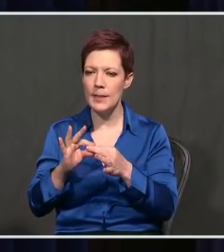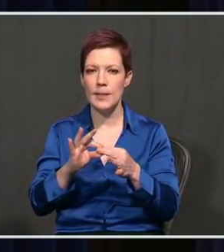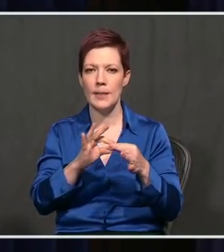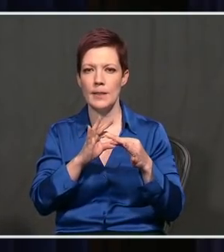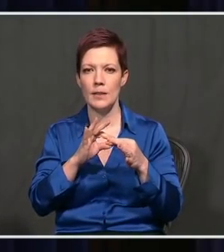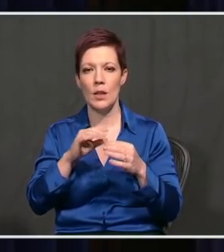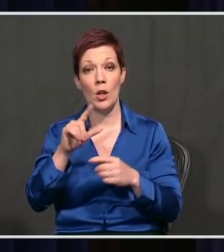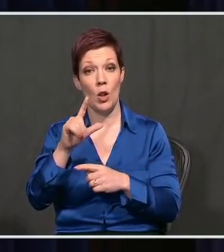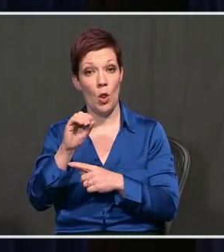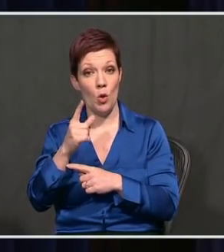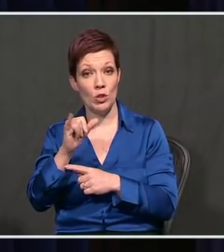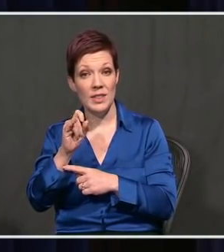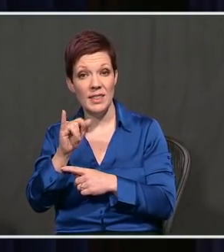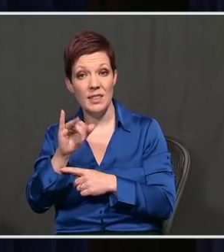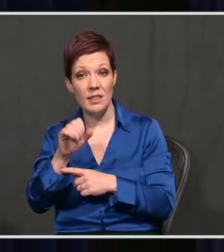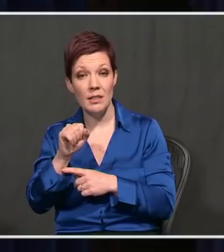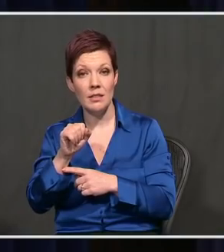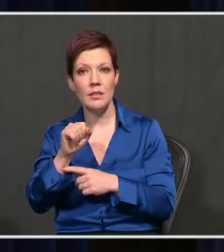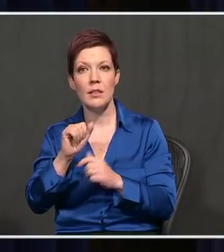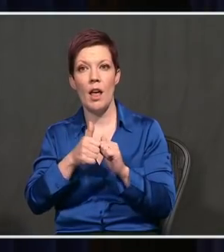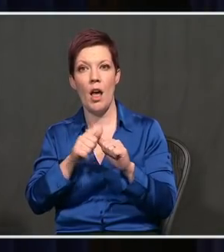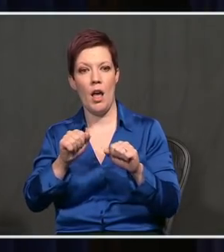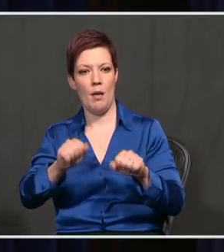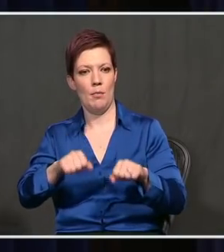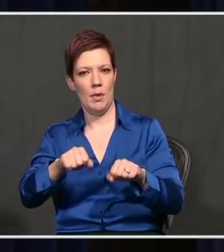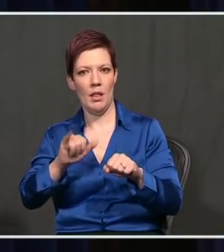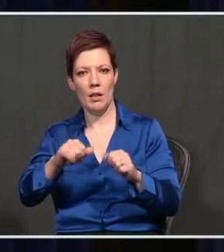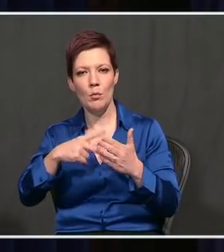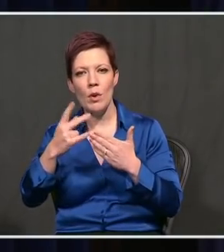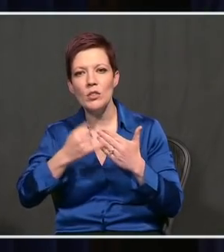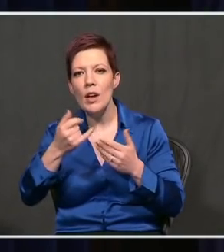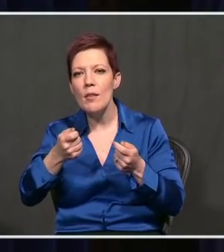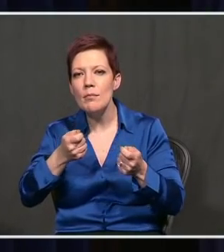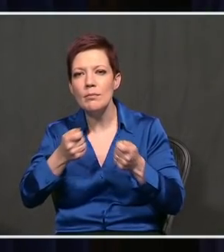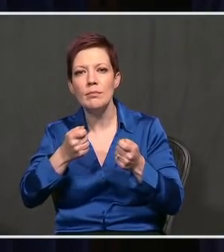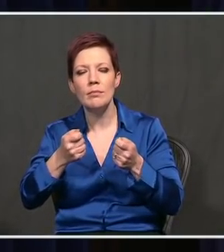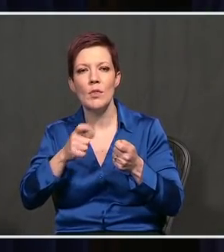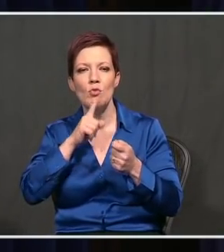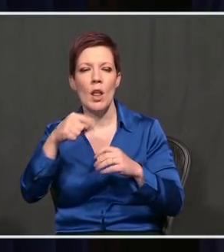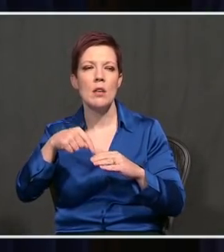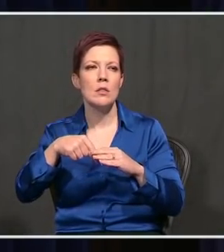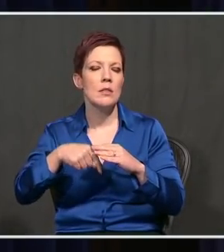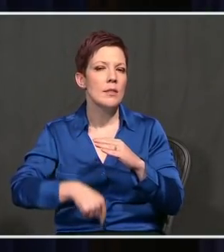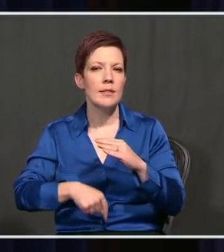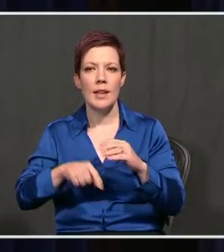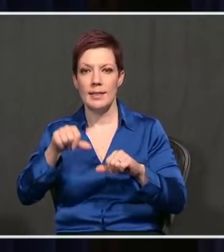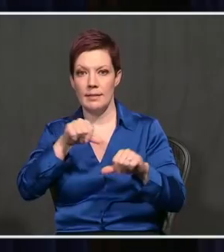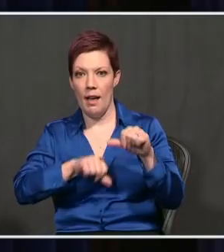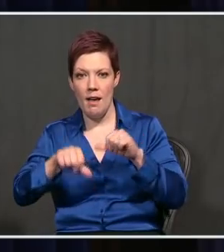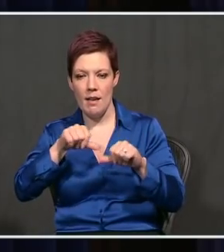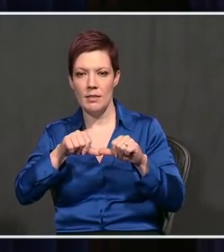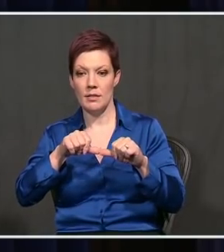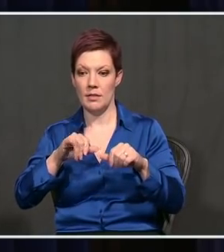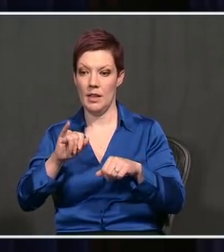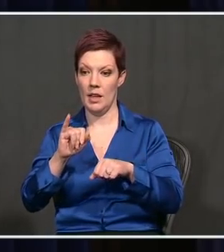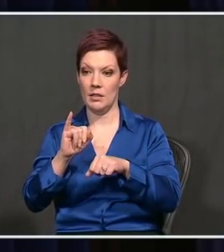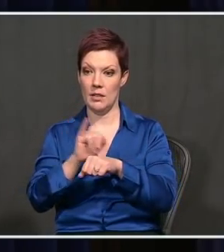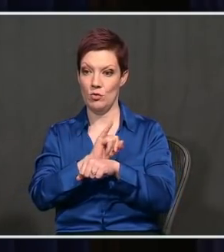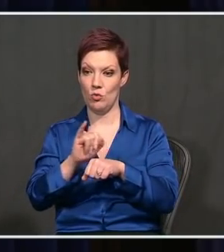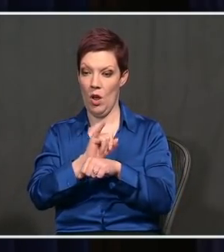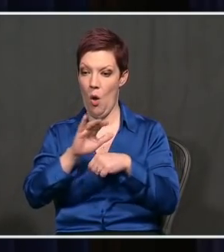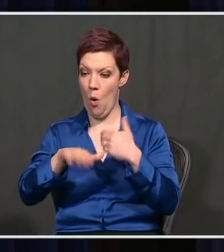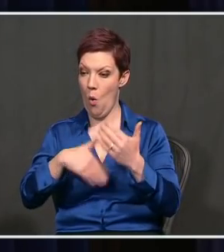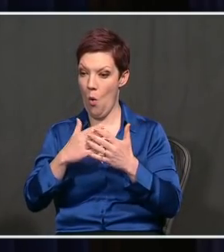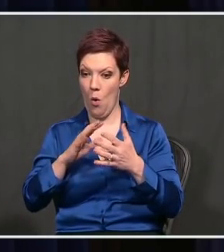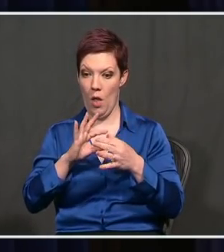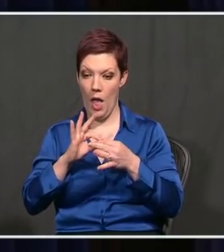the capabilities, the project management, the deep science, the industrial experience were all